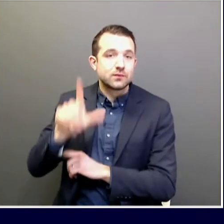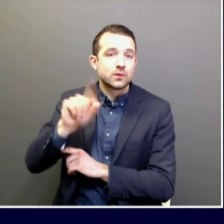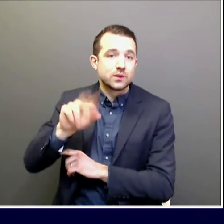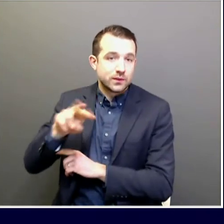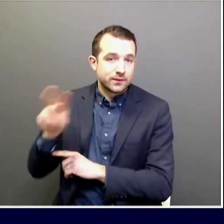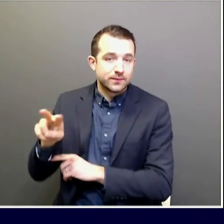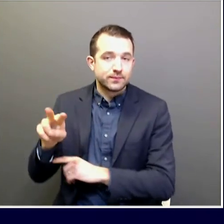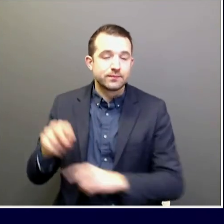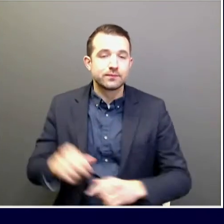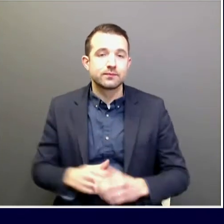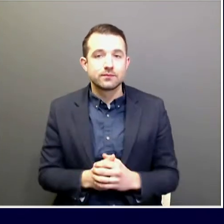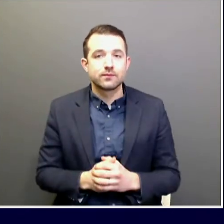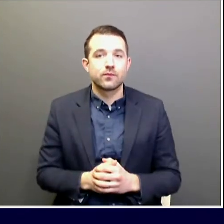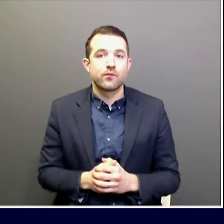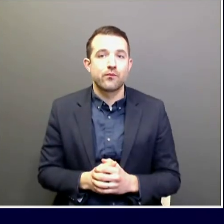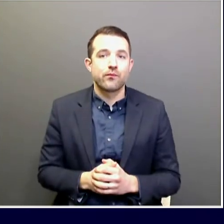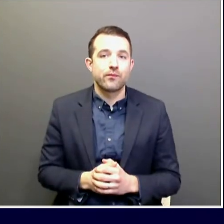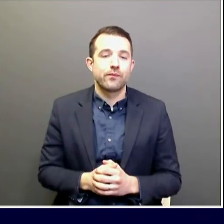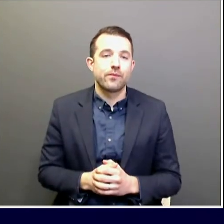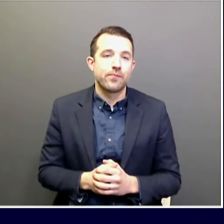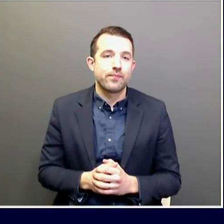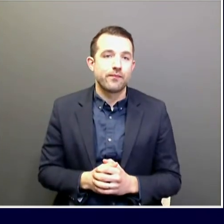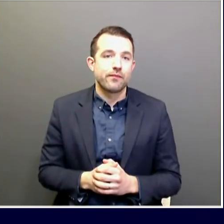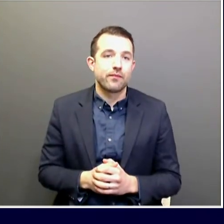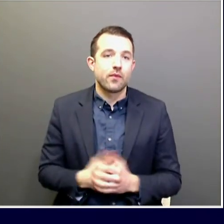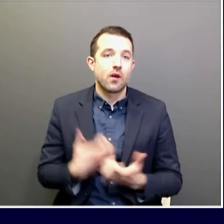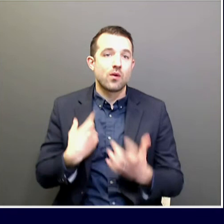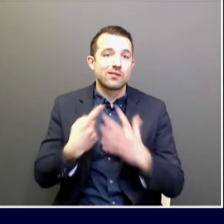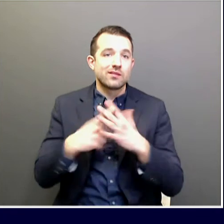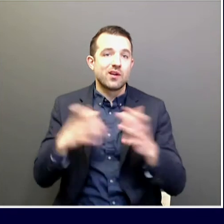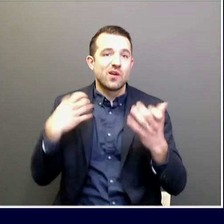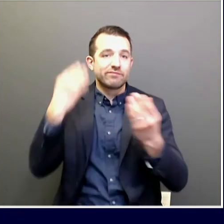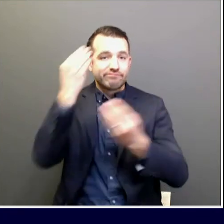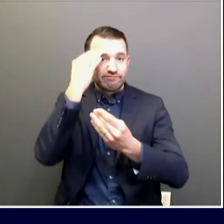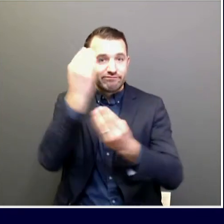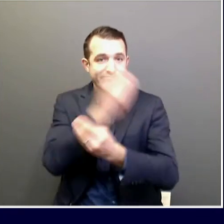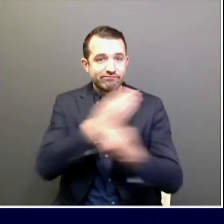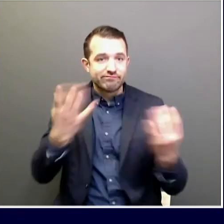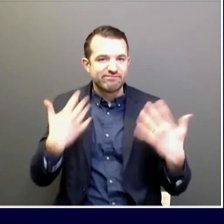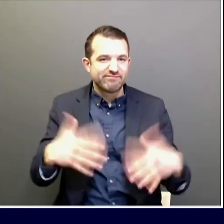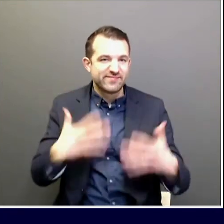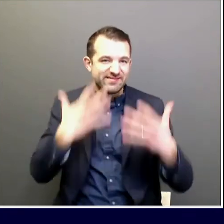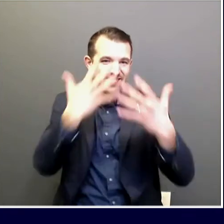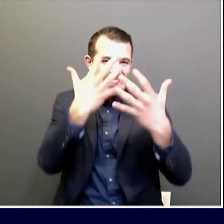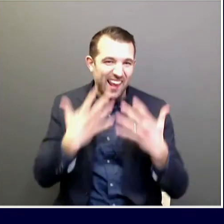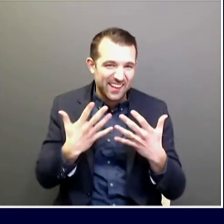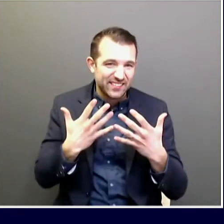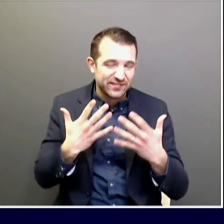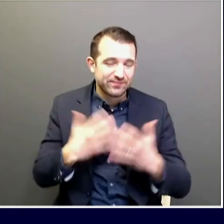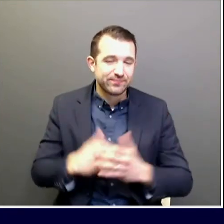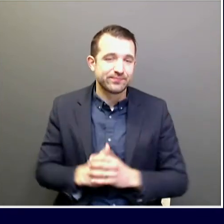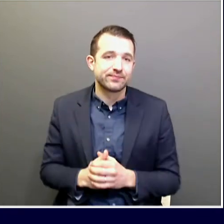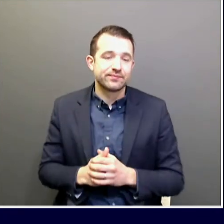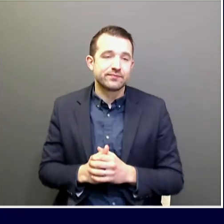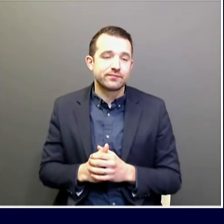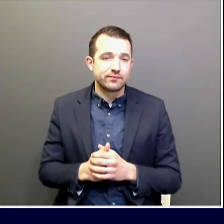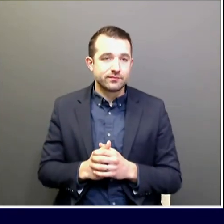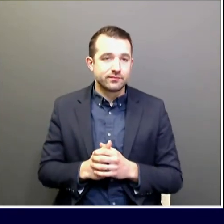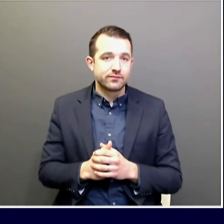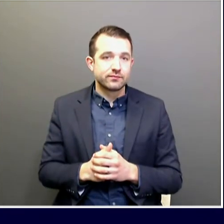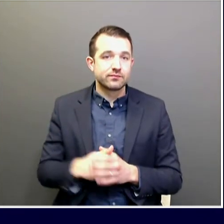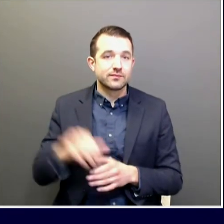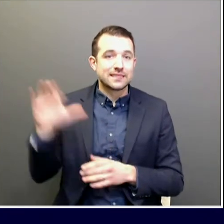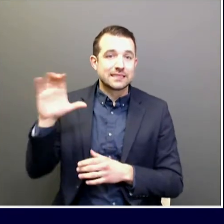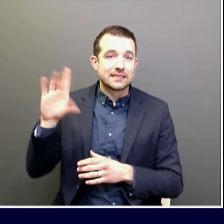2022. We begin today's update on yet another sad and somber note. The Maine